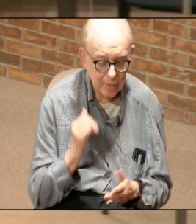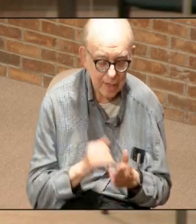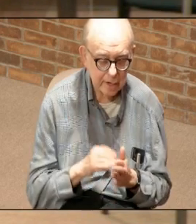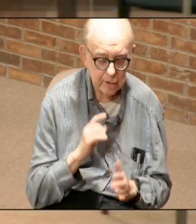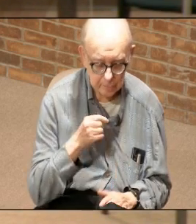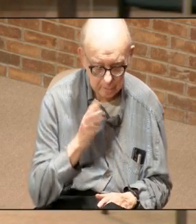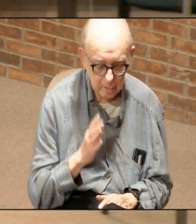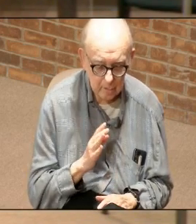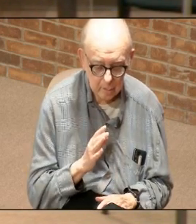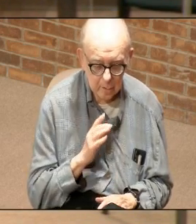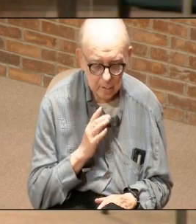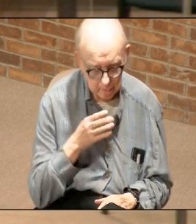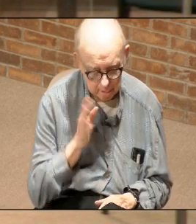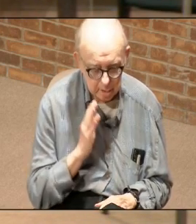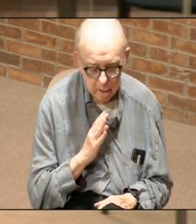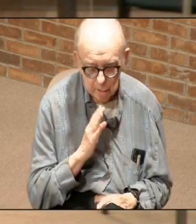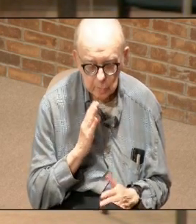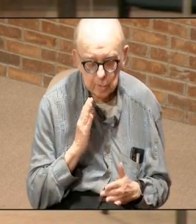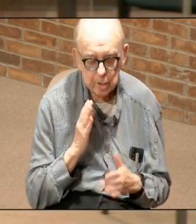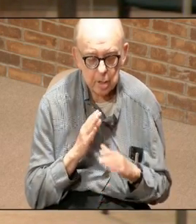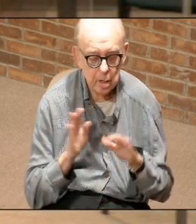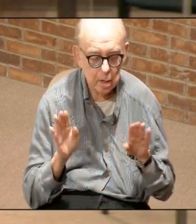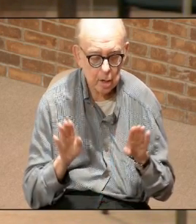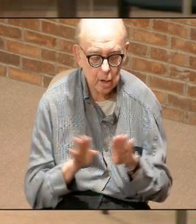Because He will shut out the white noise.